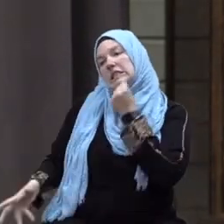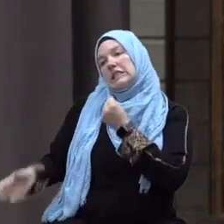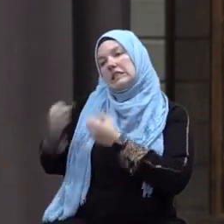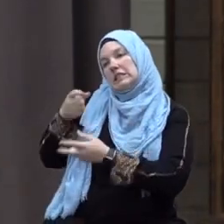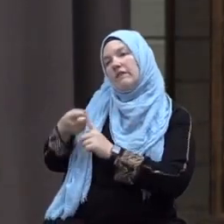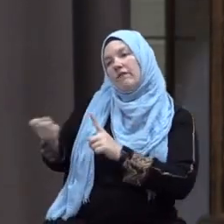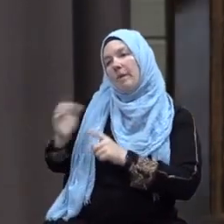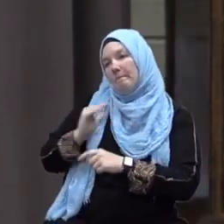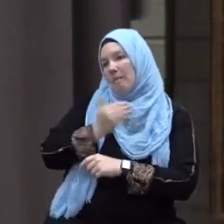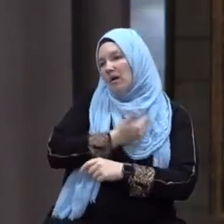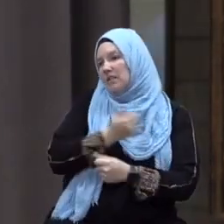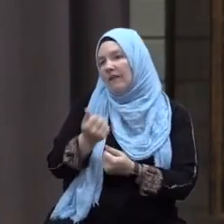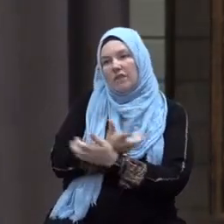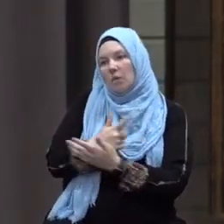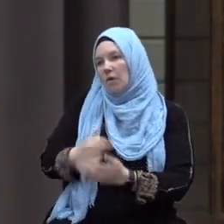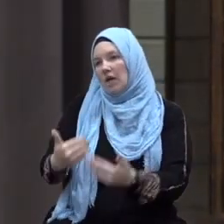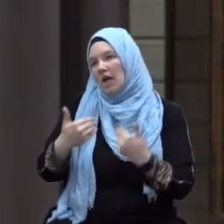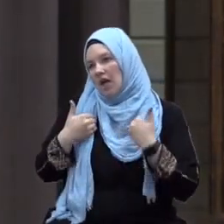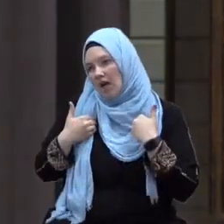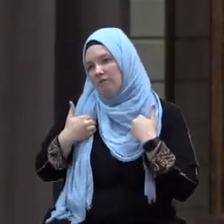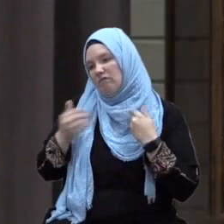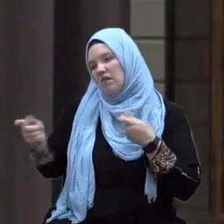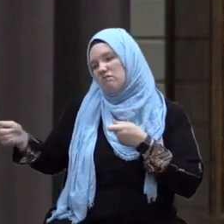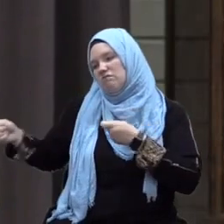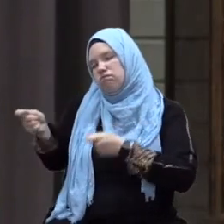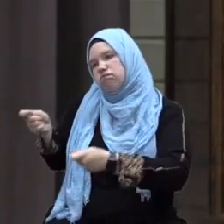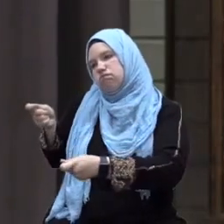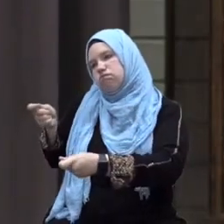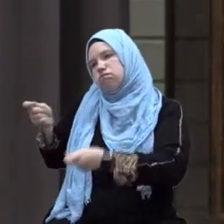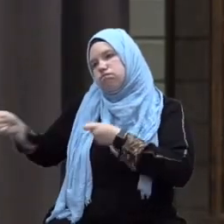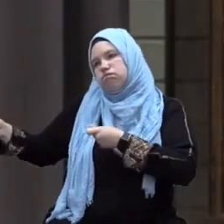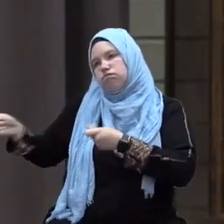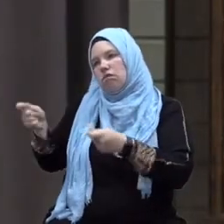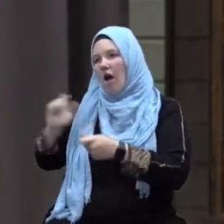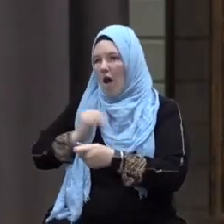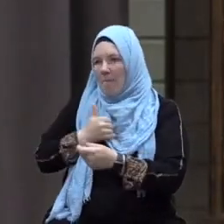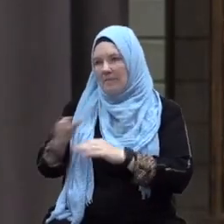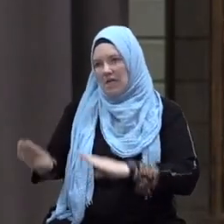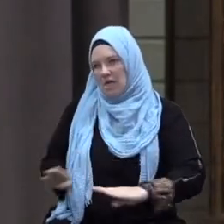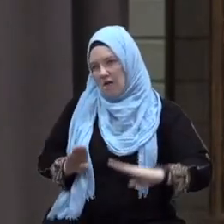that we have so that they control our behavior,